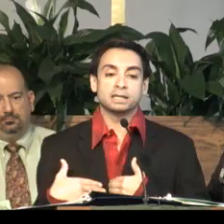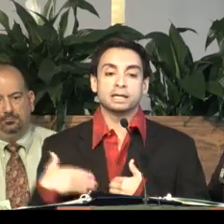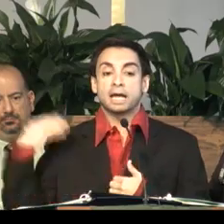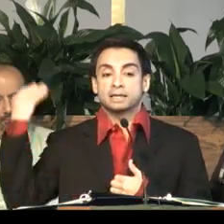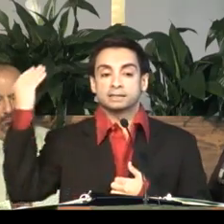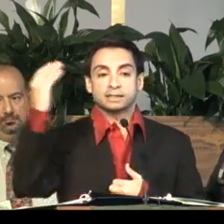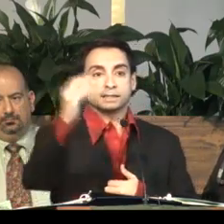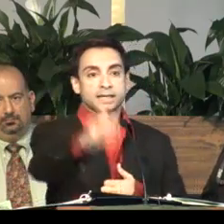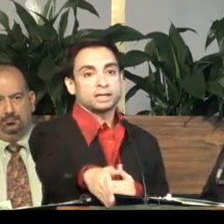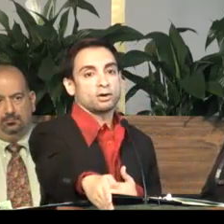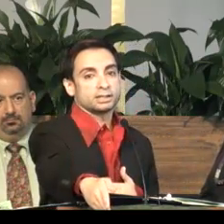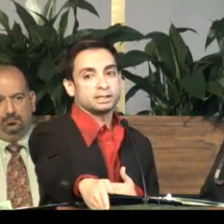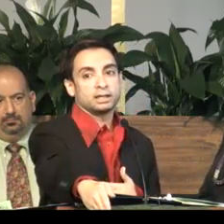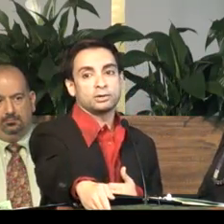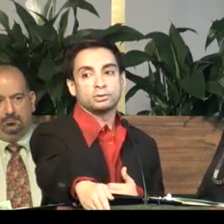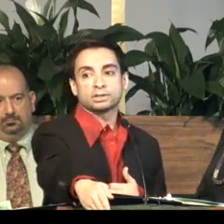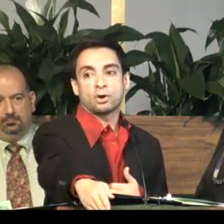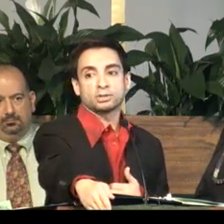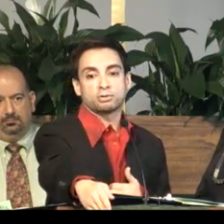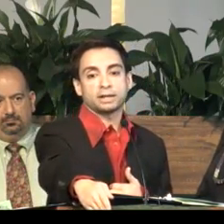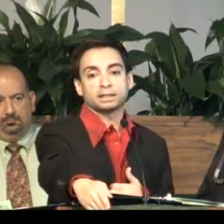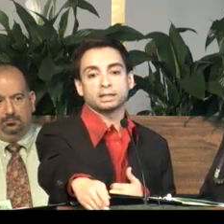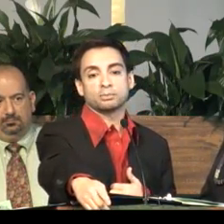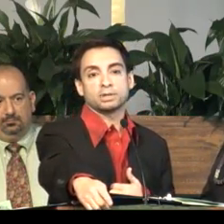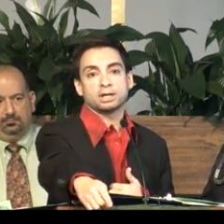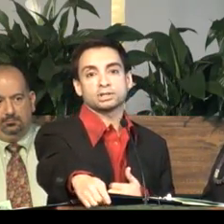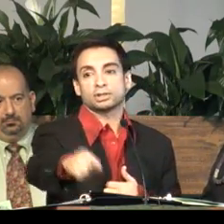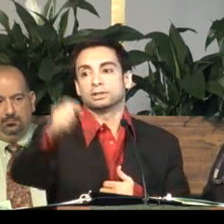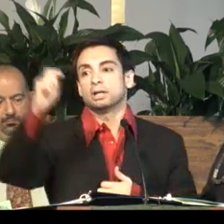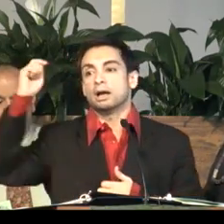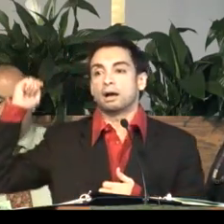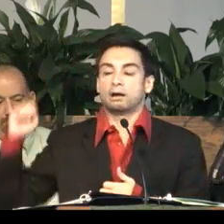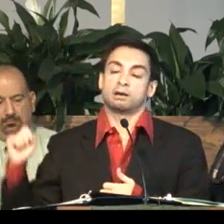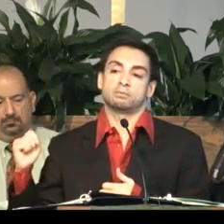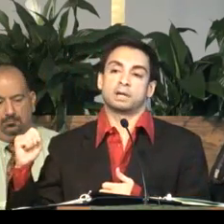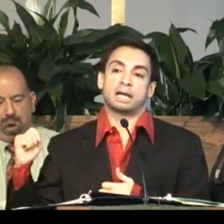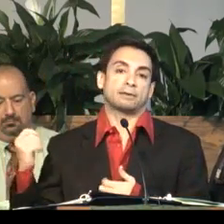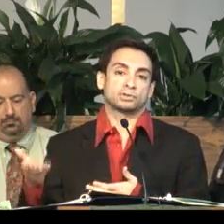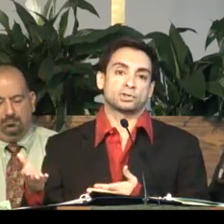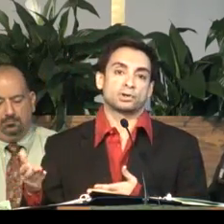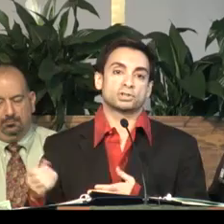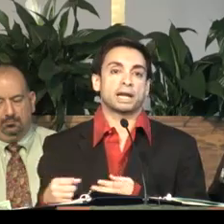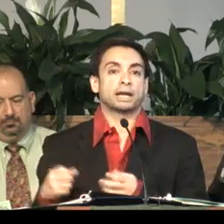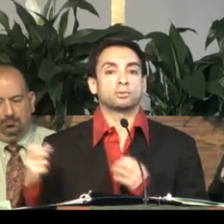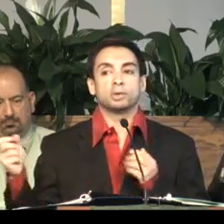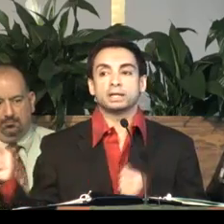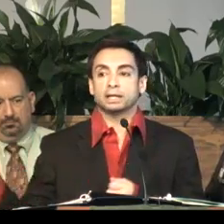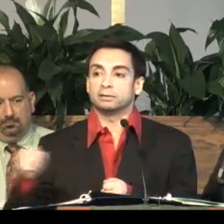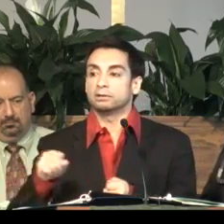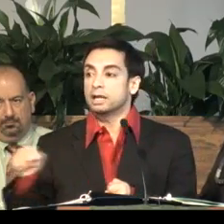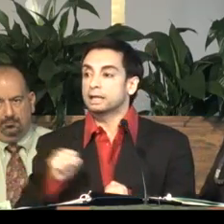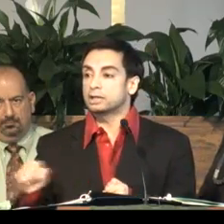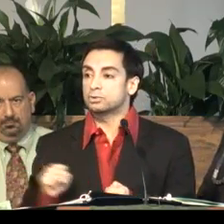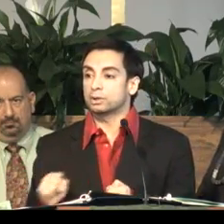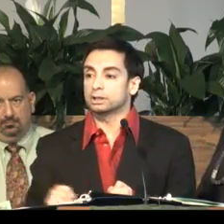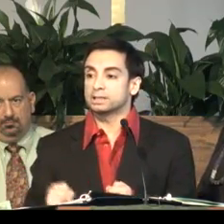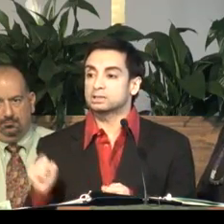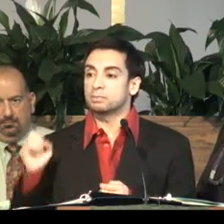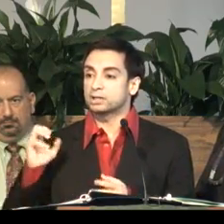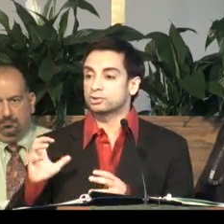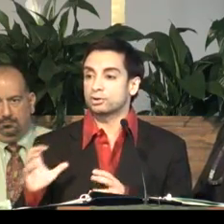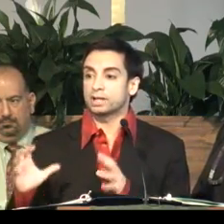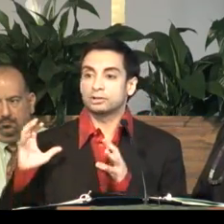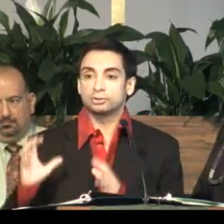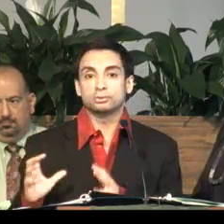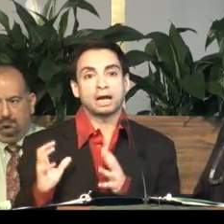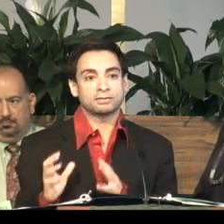me, see Danny Garcia, who is co-directing the production after church, and we can get you on a list to